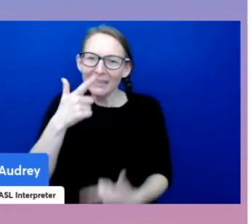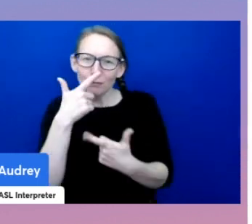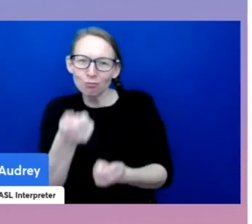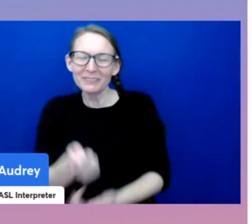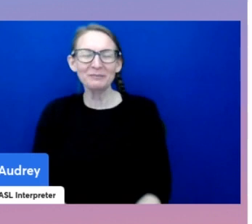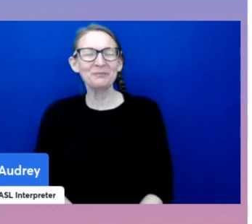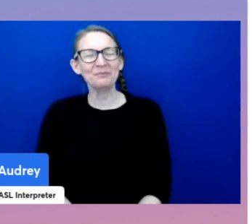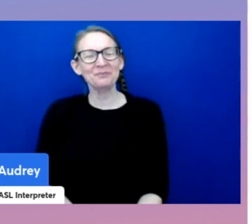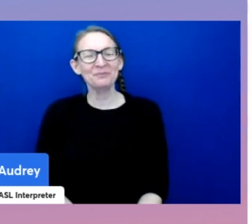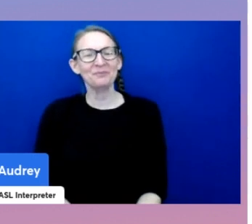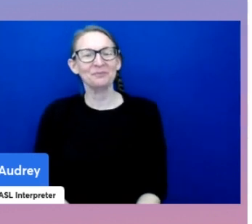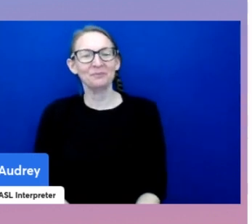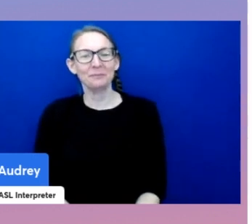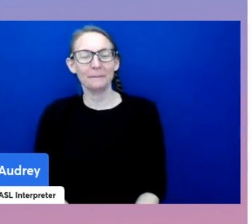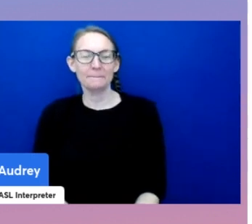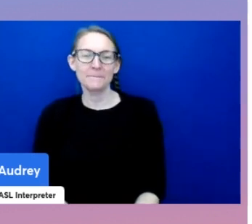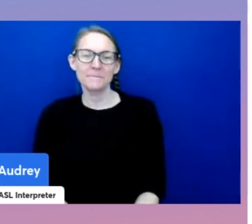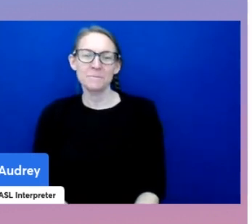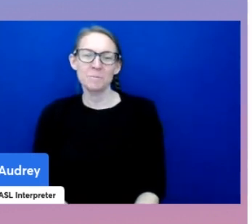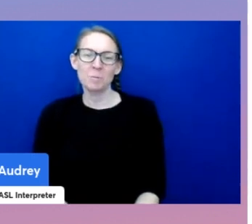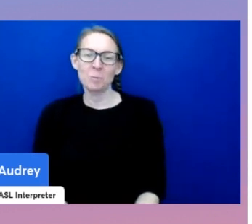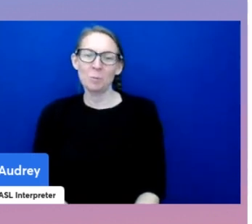I find it